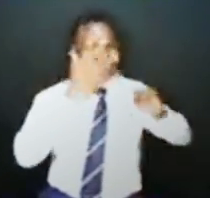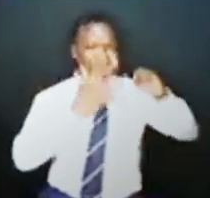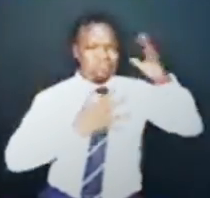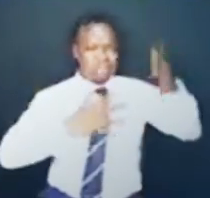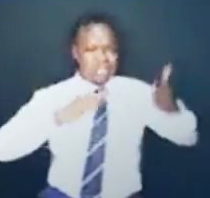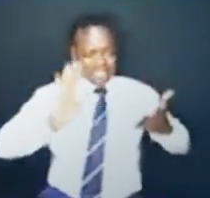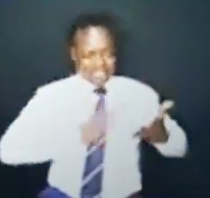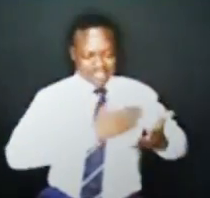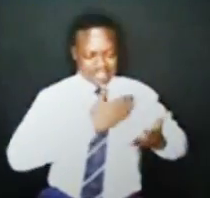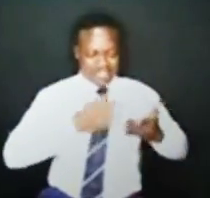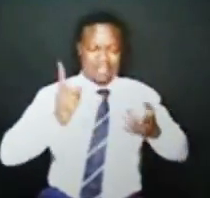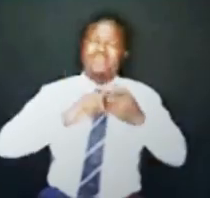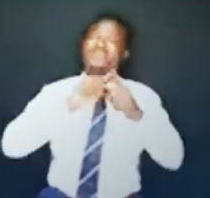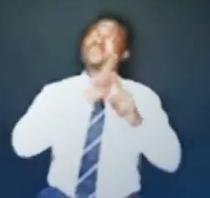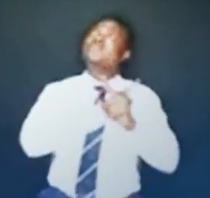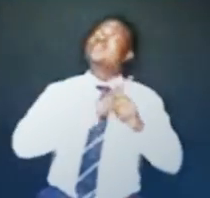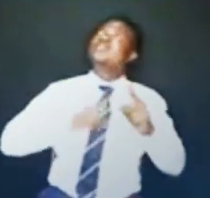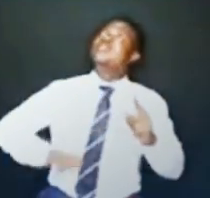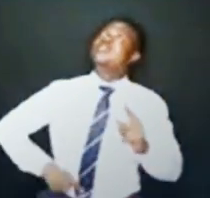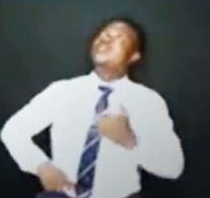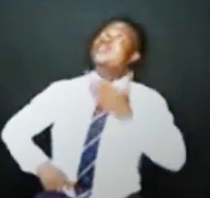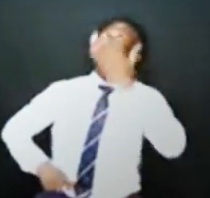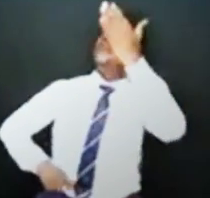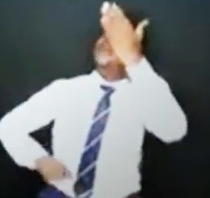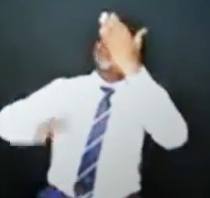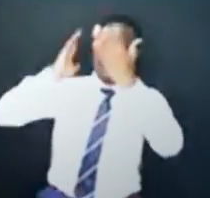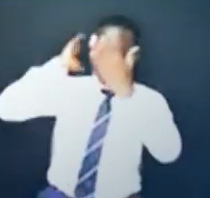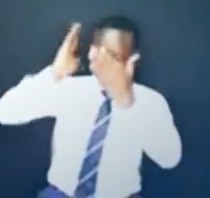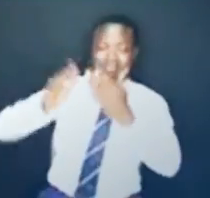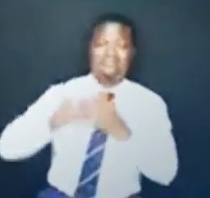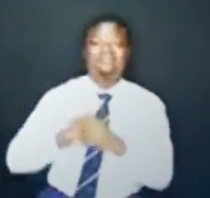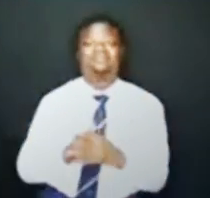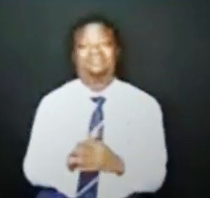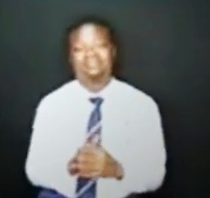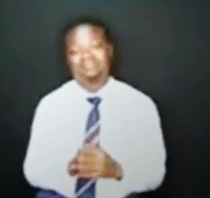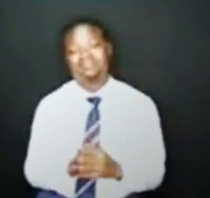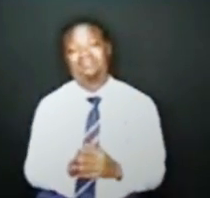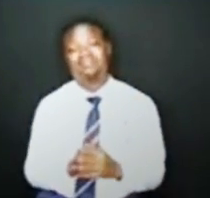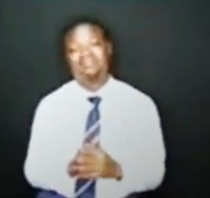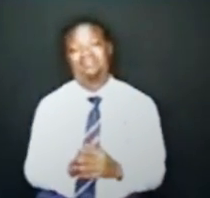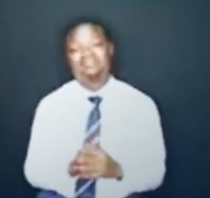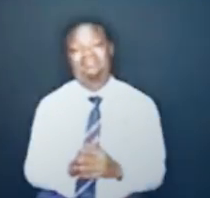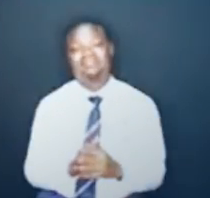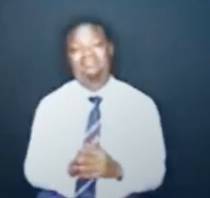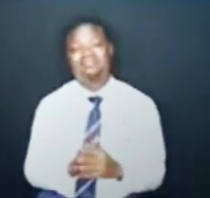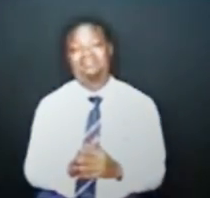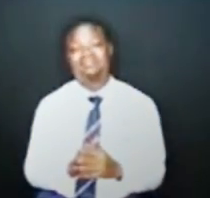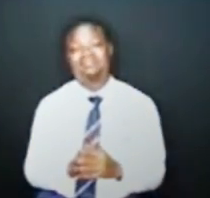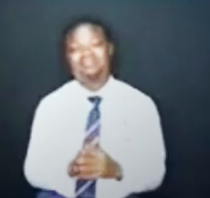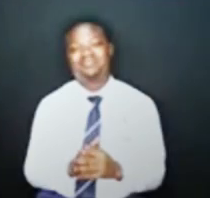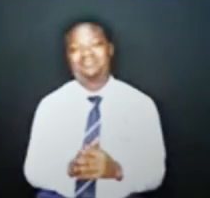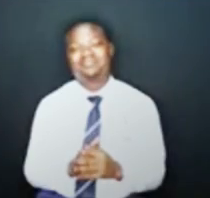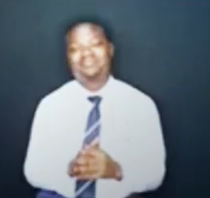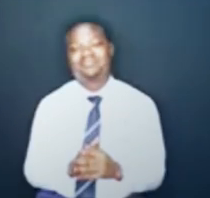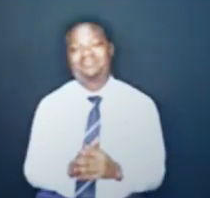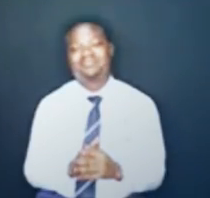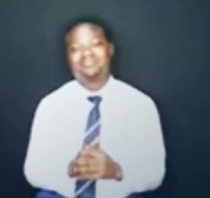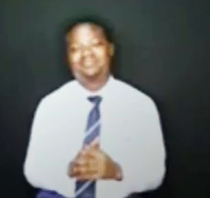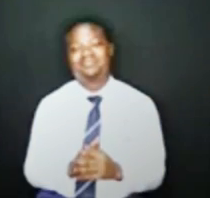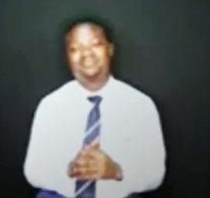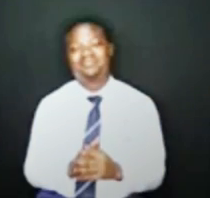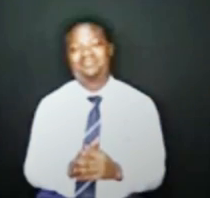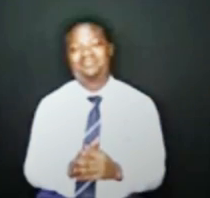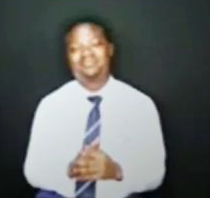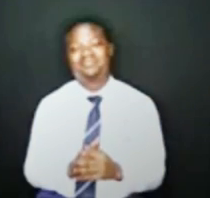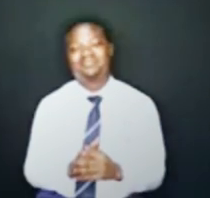obema mitriso na matamfo a wetwa me ho ahia no nyina obema mitriso e won so na mabɔ ntuma